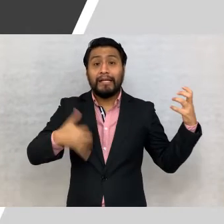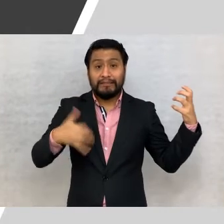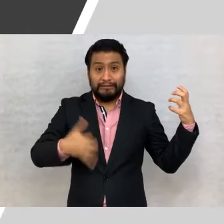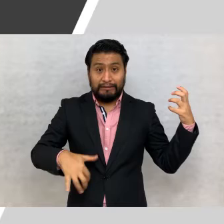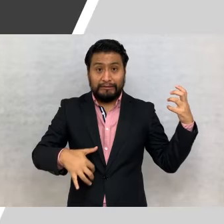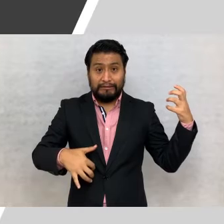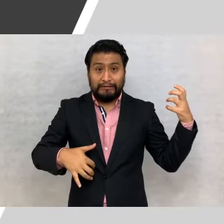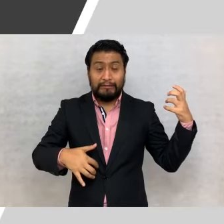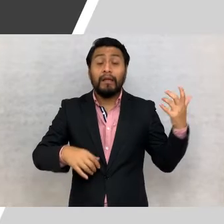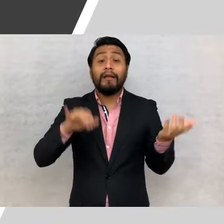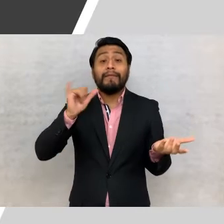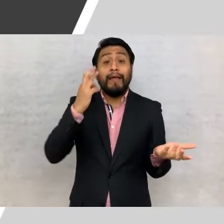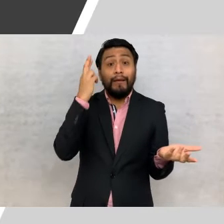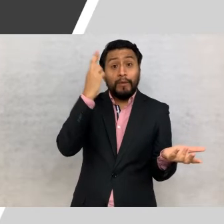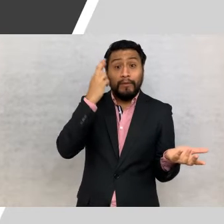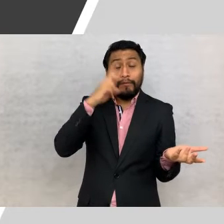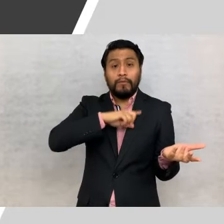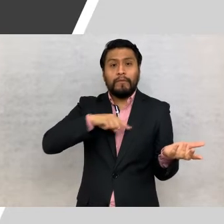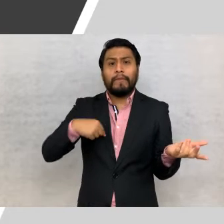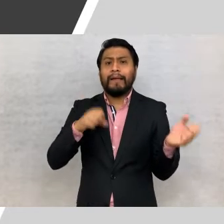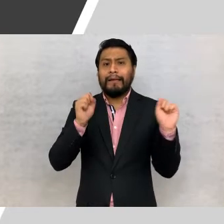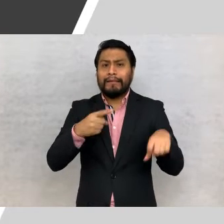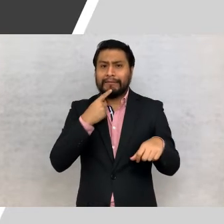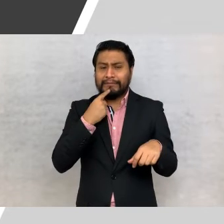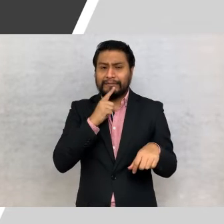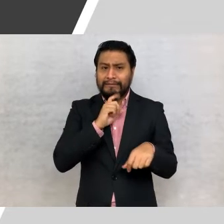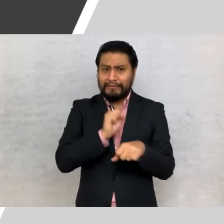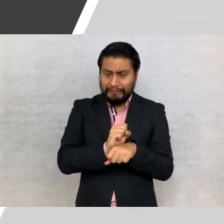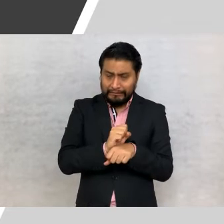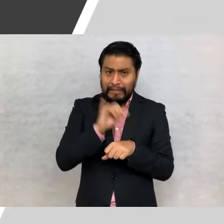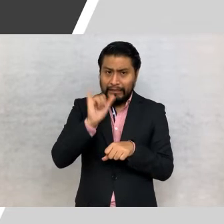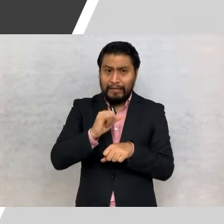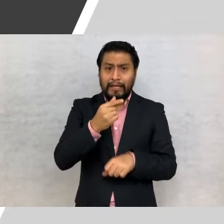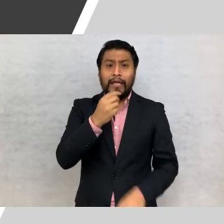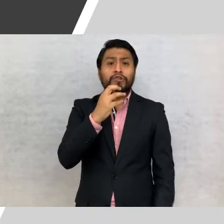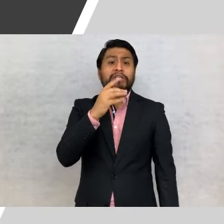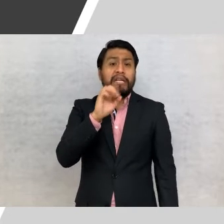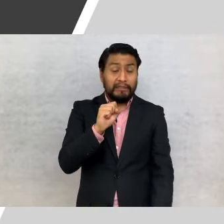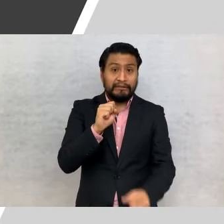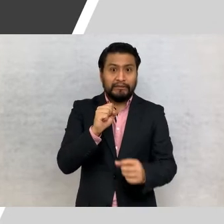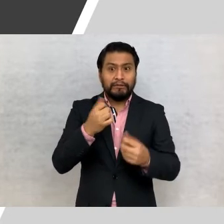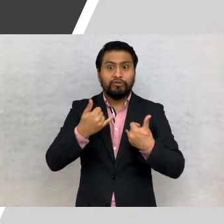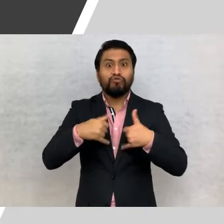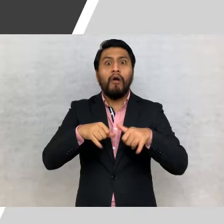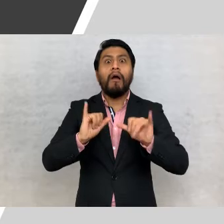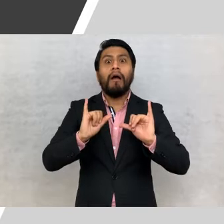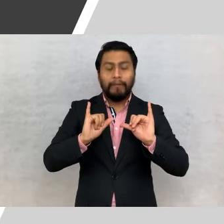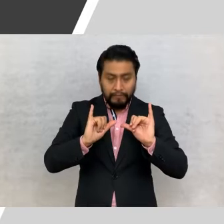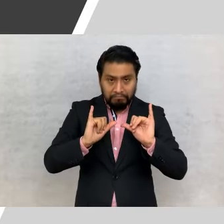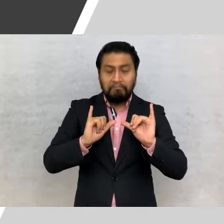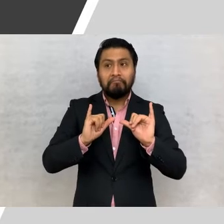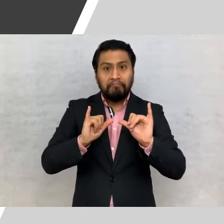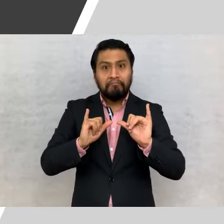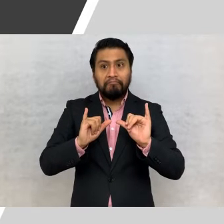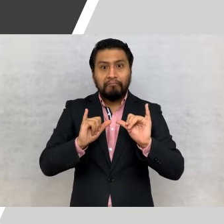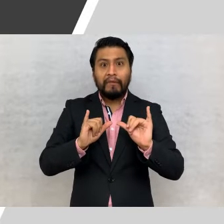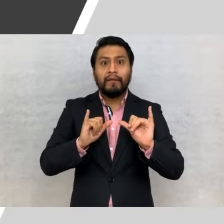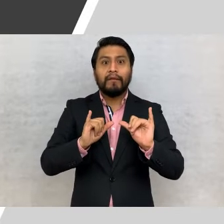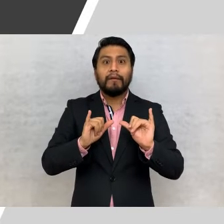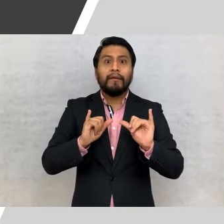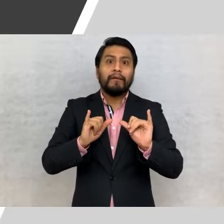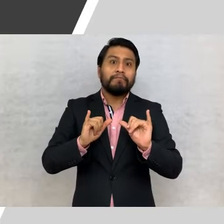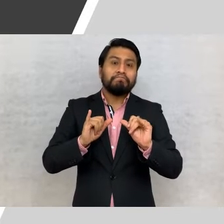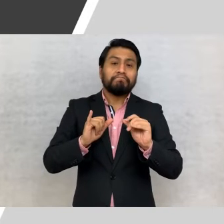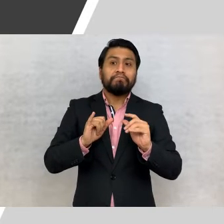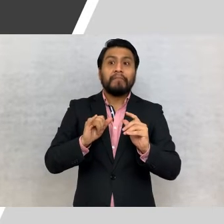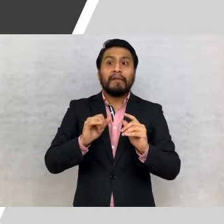Well, for this reason, we can be sure that the survival of eugenics has continued